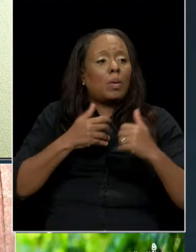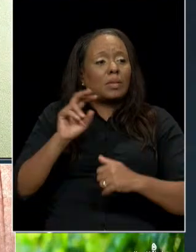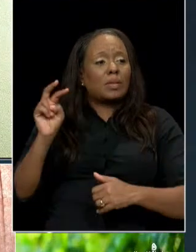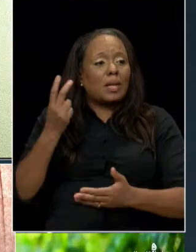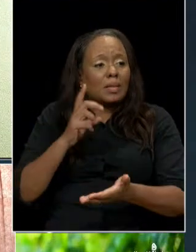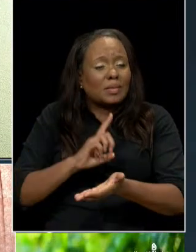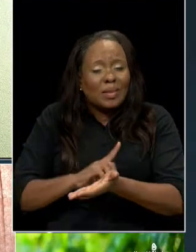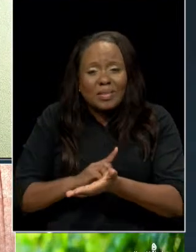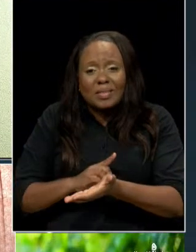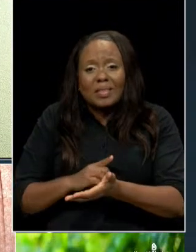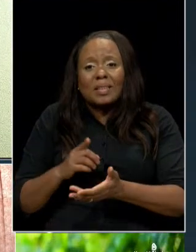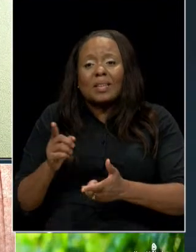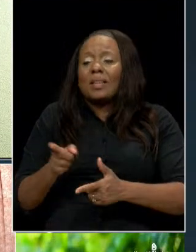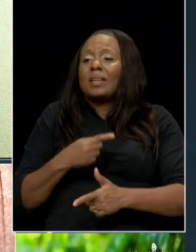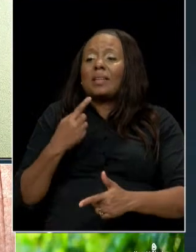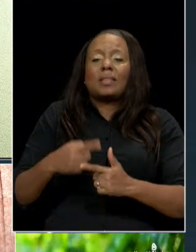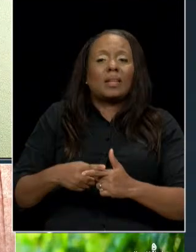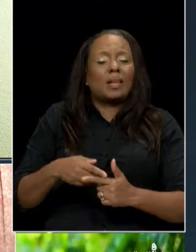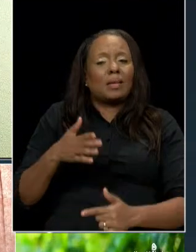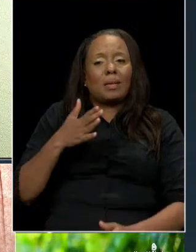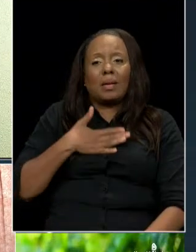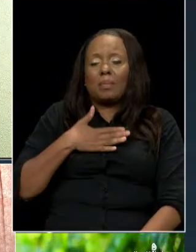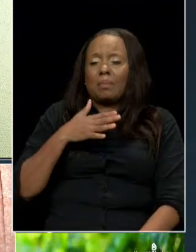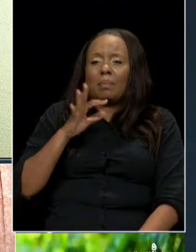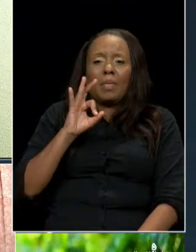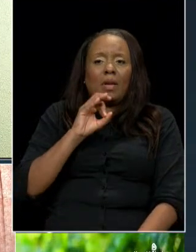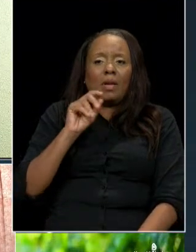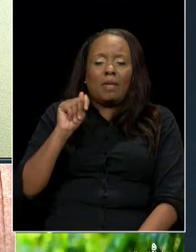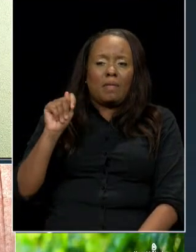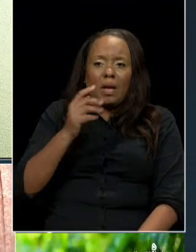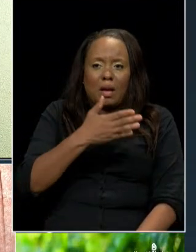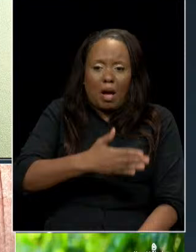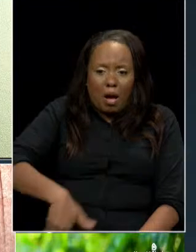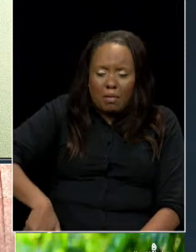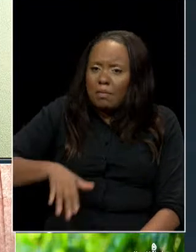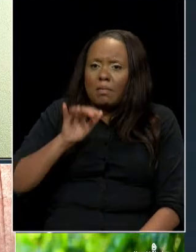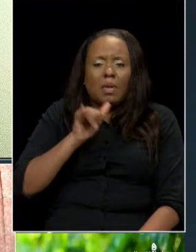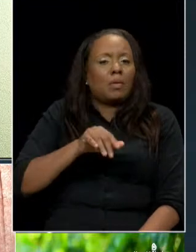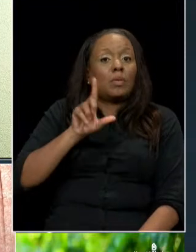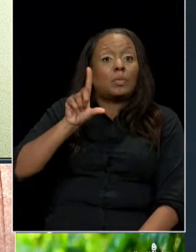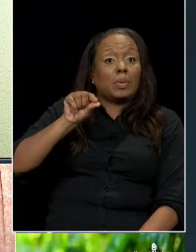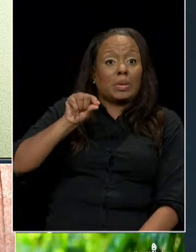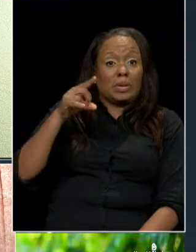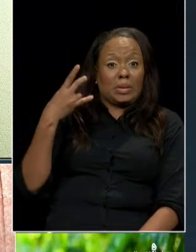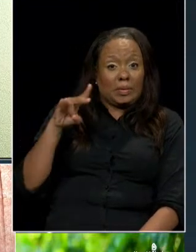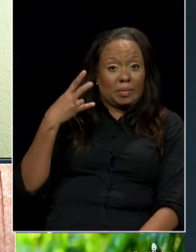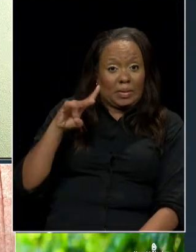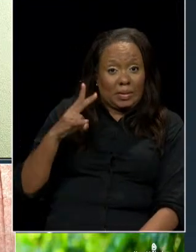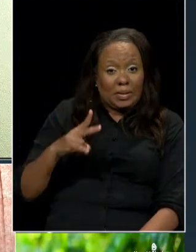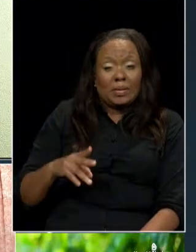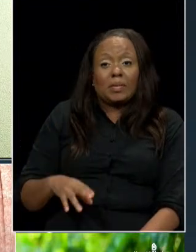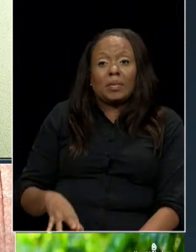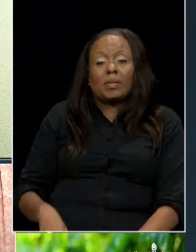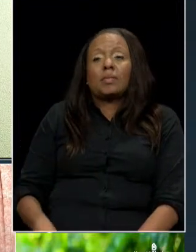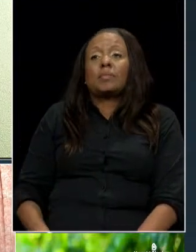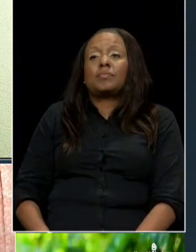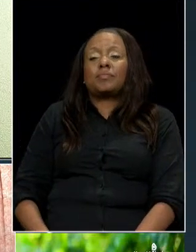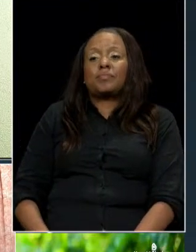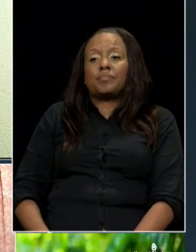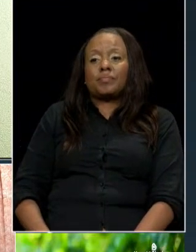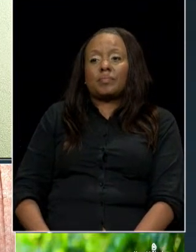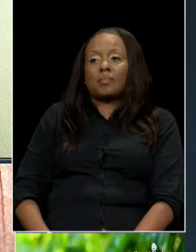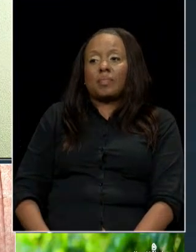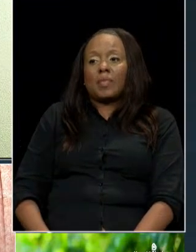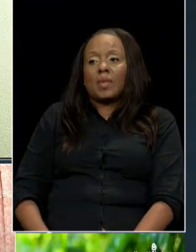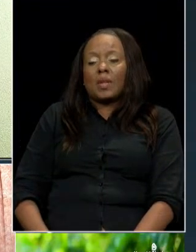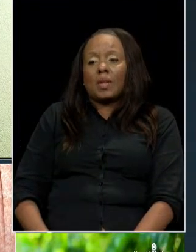second opinion, you have to lose your foot. That was one. That was in 2017. I lose one in 2017. It